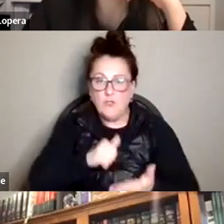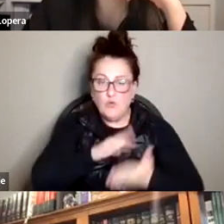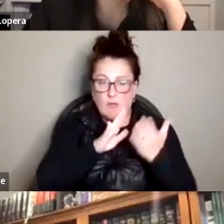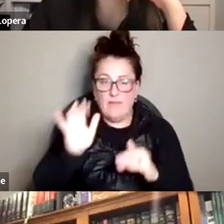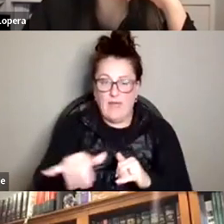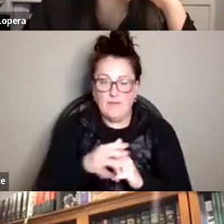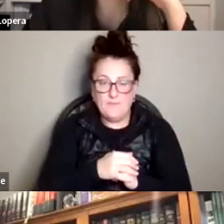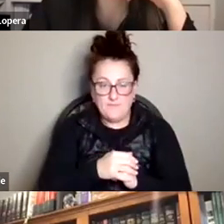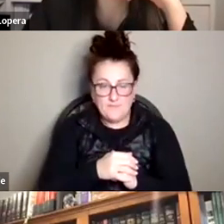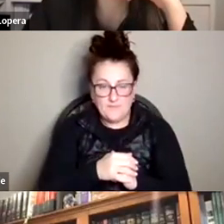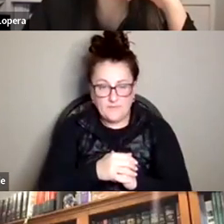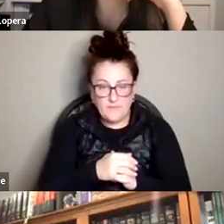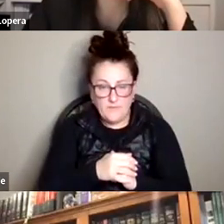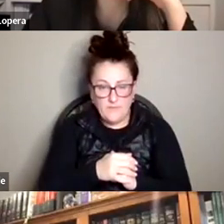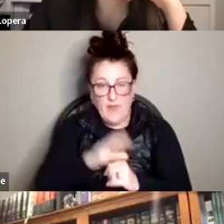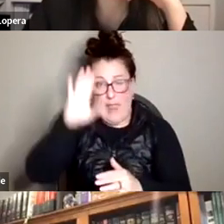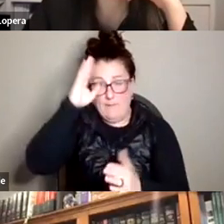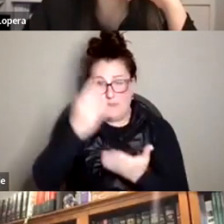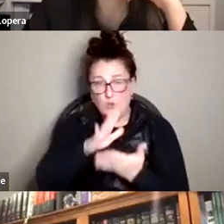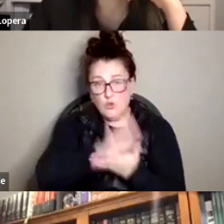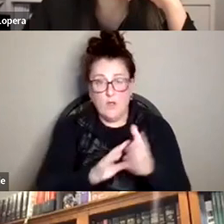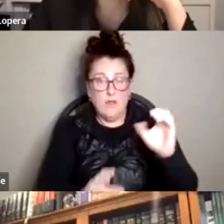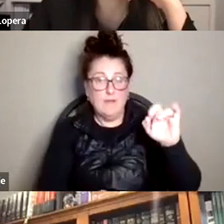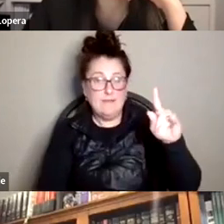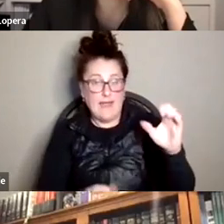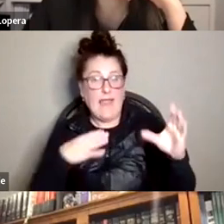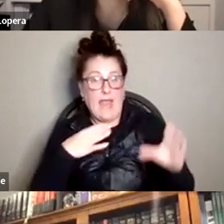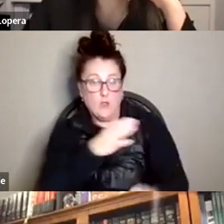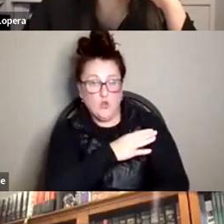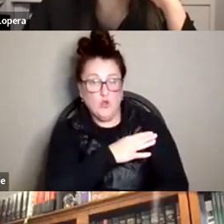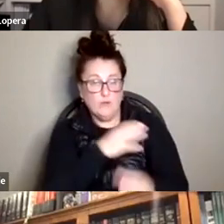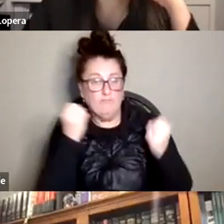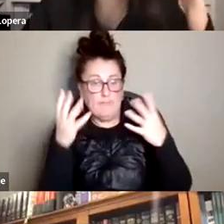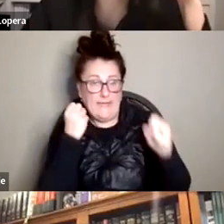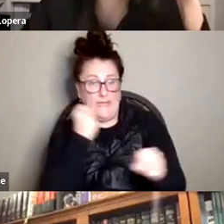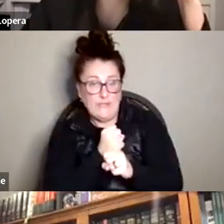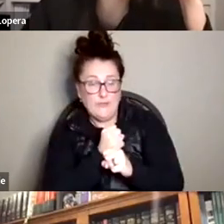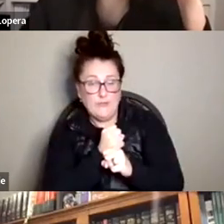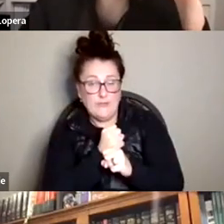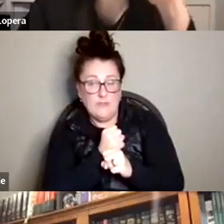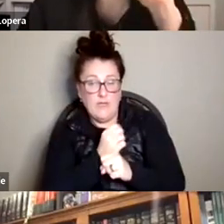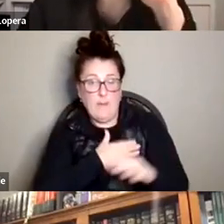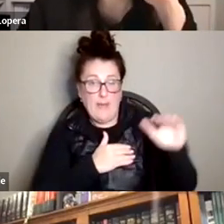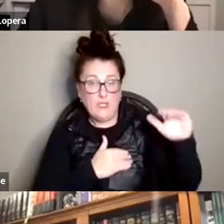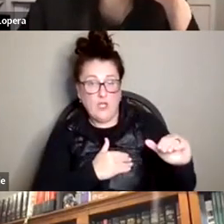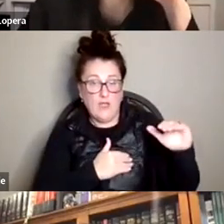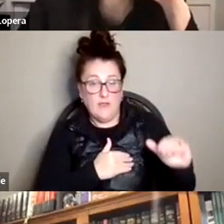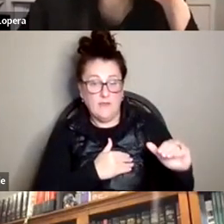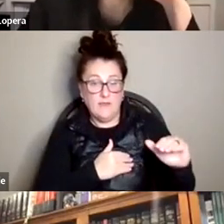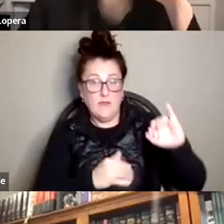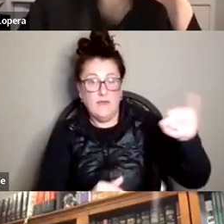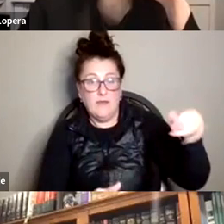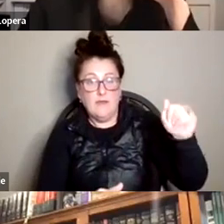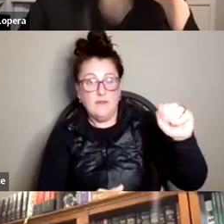I am also on my son's school site council now for a number of years. My child is at the James